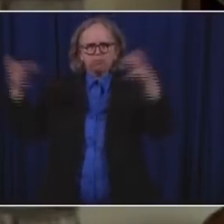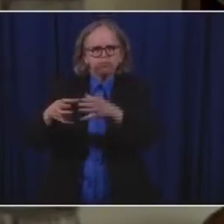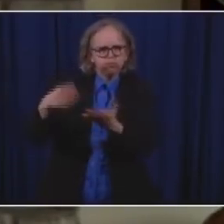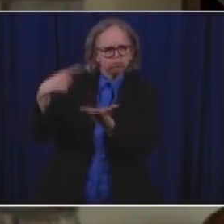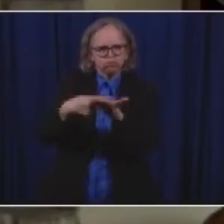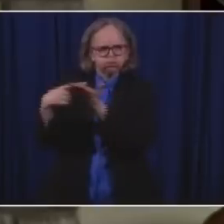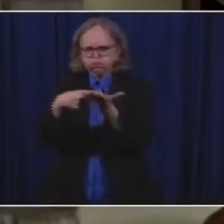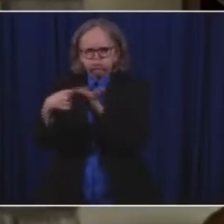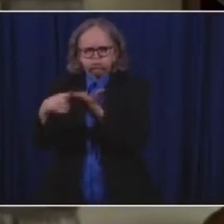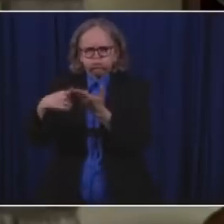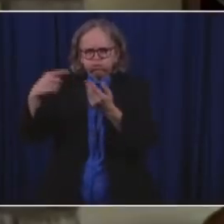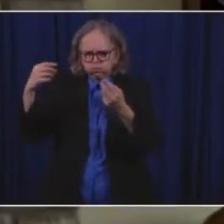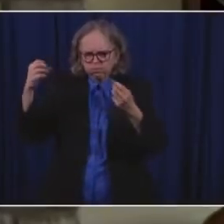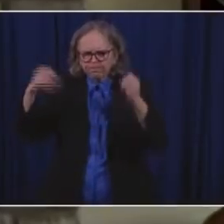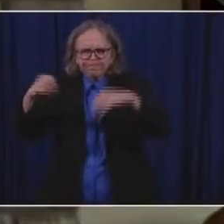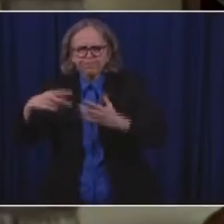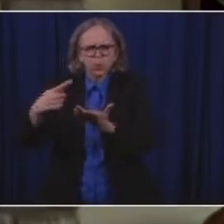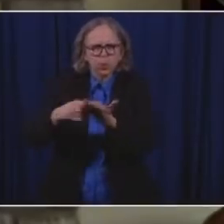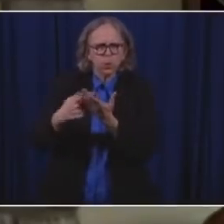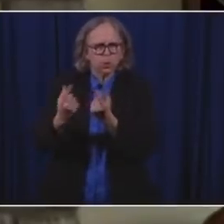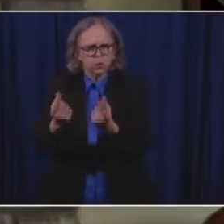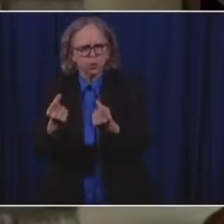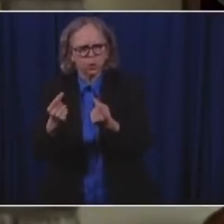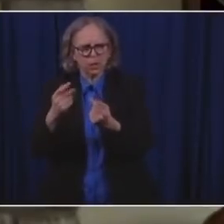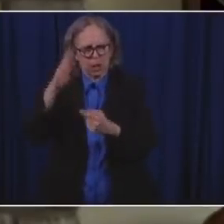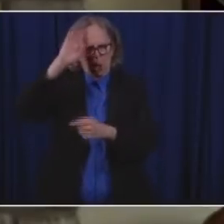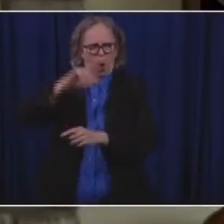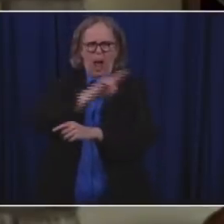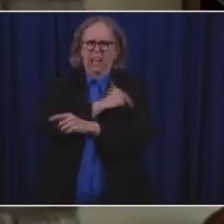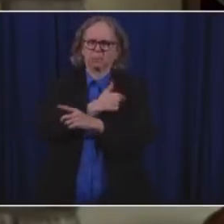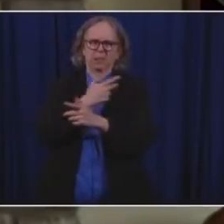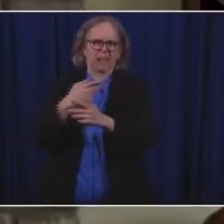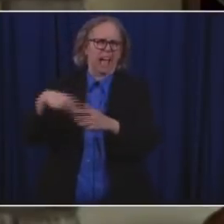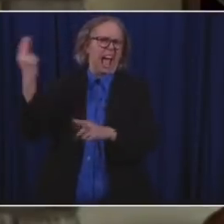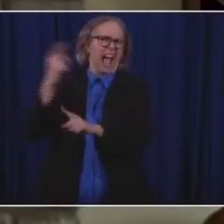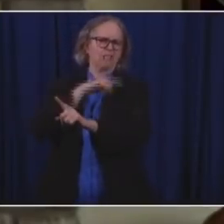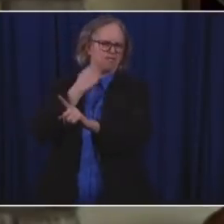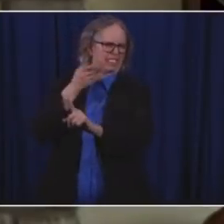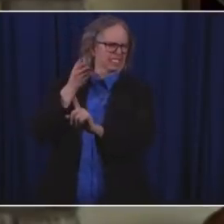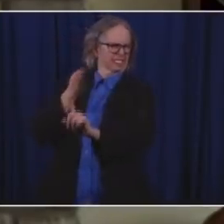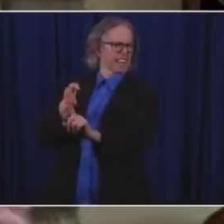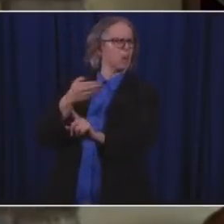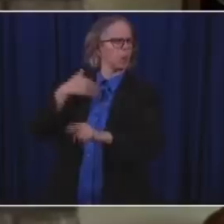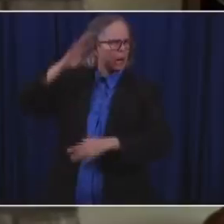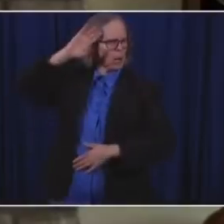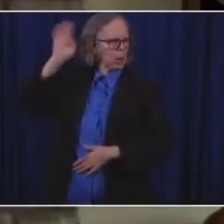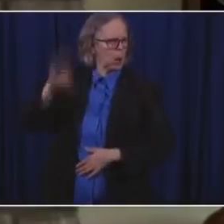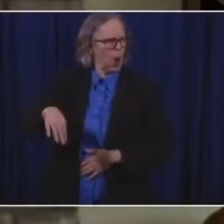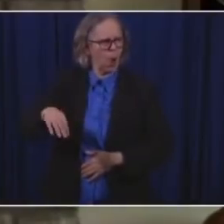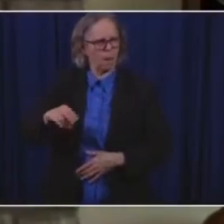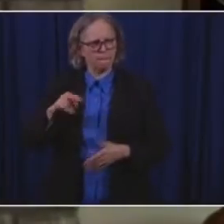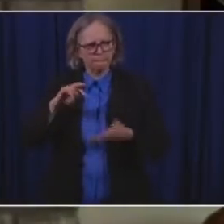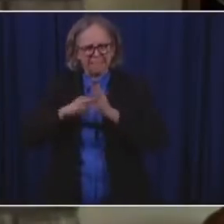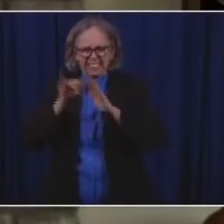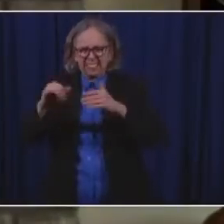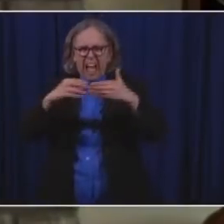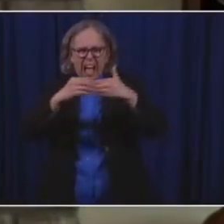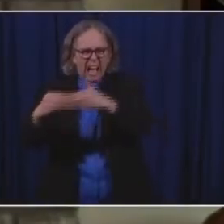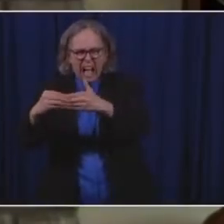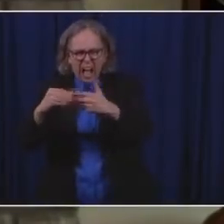They're the ones who know who is most at risk. So the broad guidance comes from that consensus.